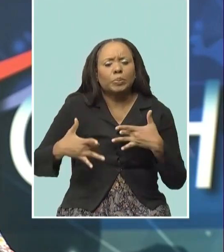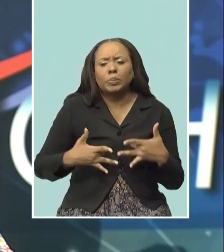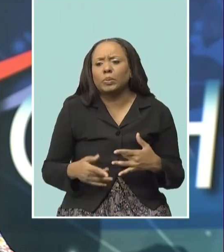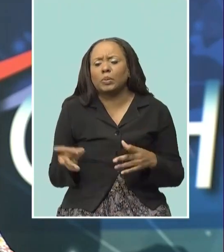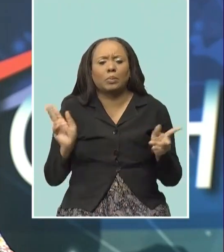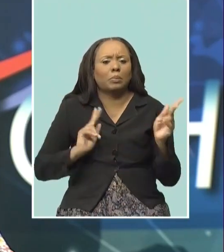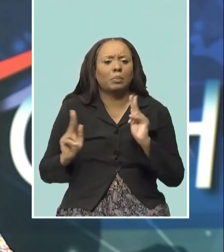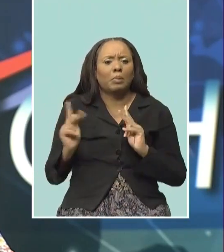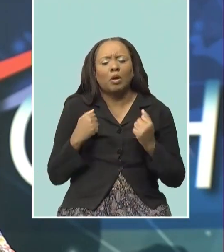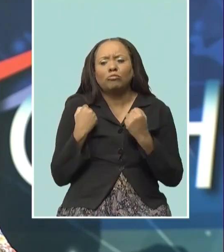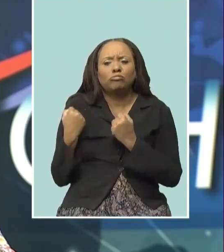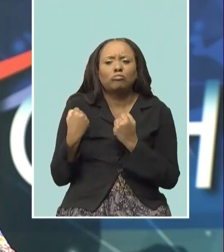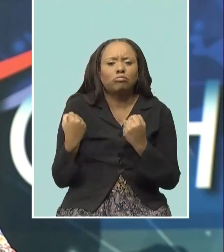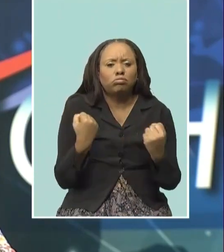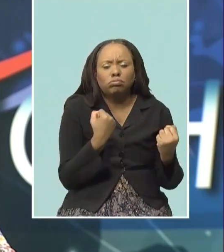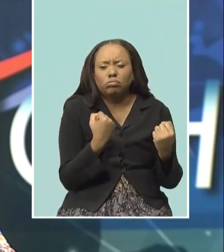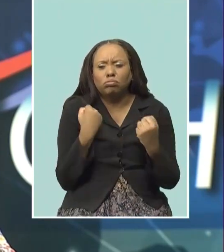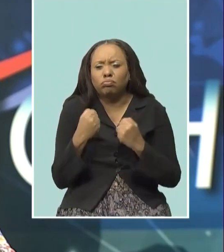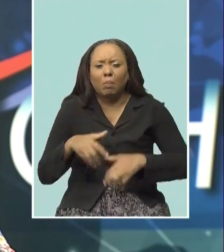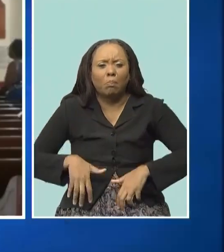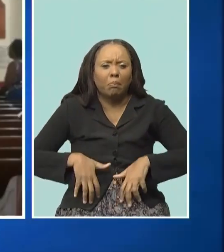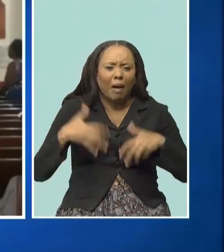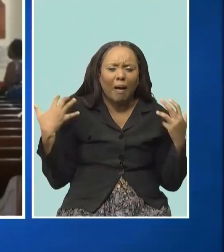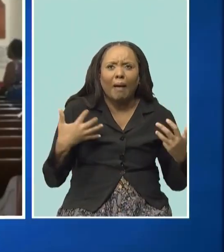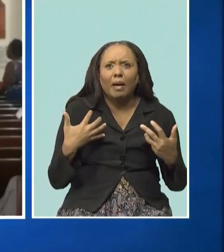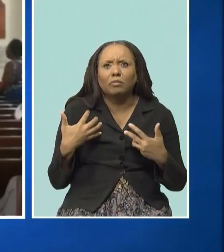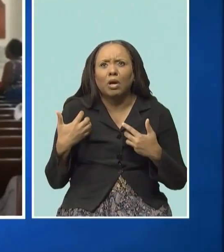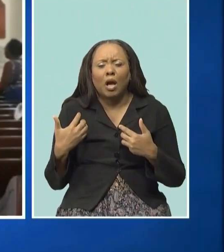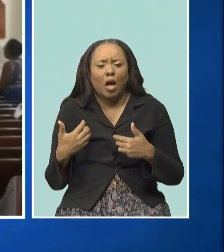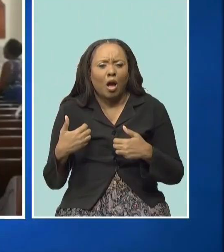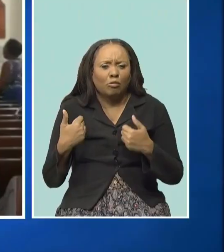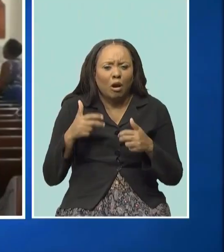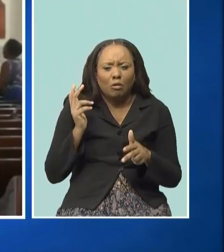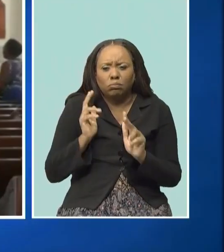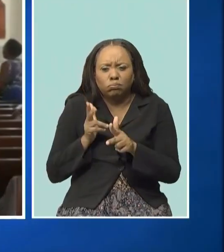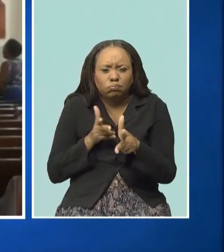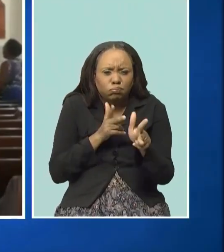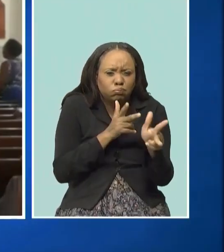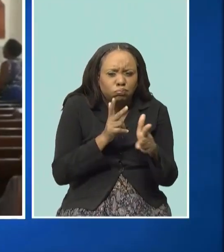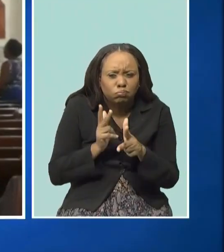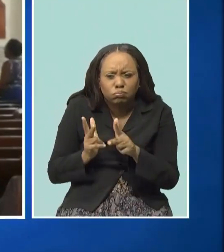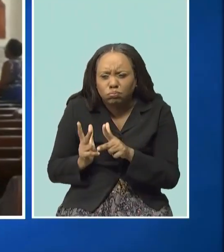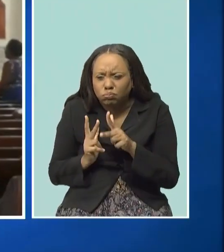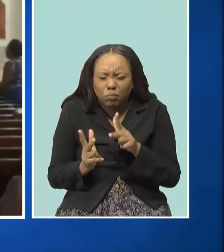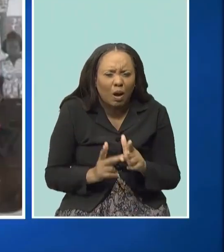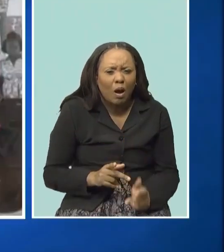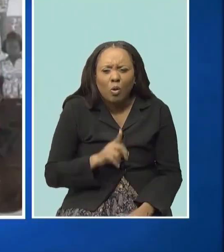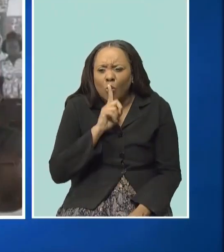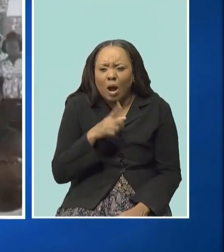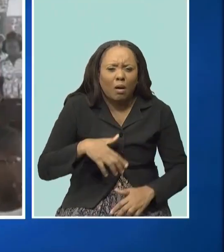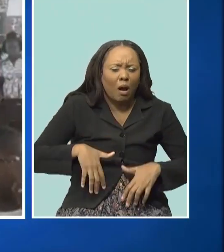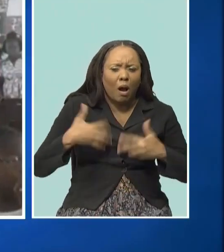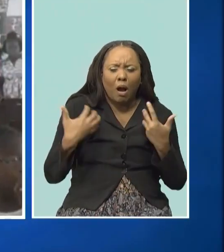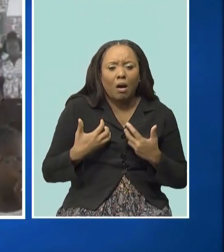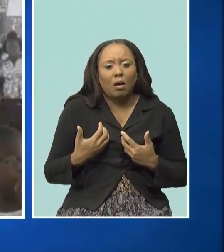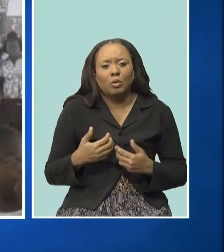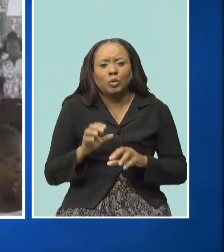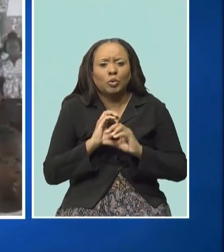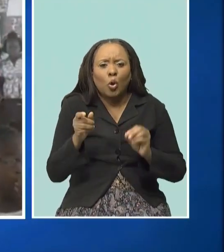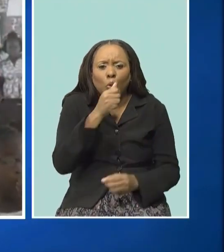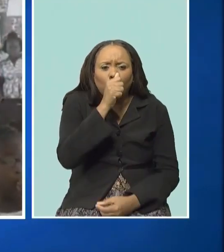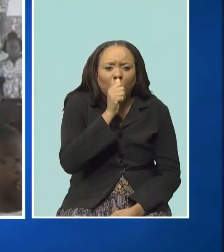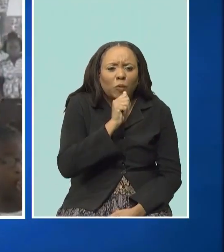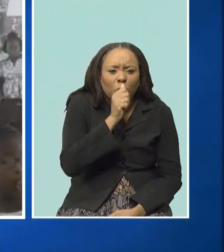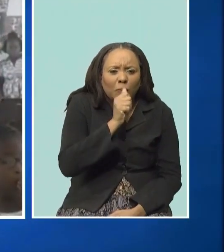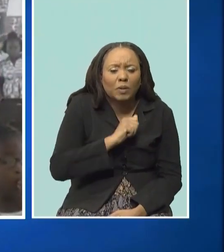the roads of Barbados. Reverend Irma Ambrose at the St. Paul's Anglican Church says, given her observation of late, more women